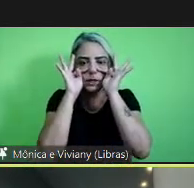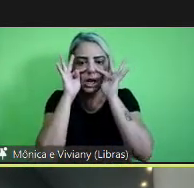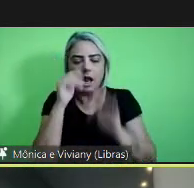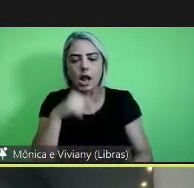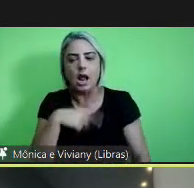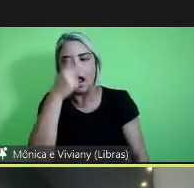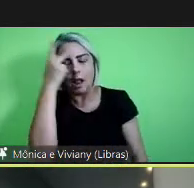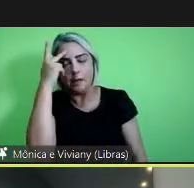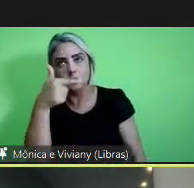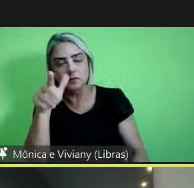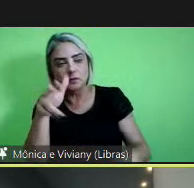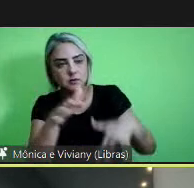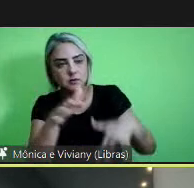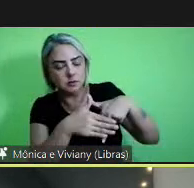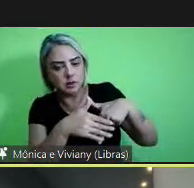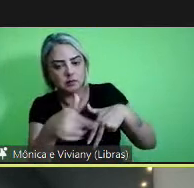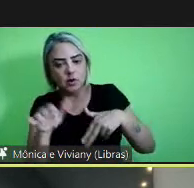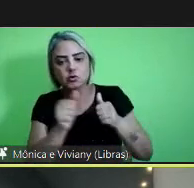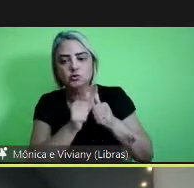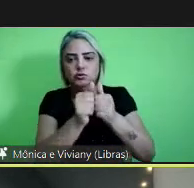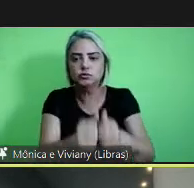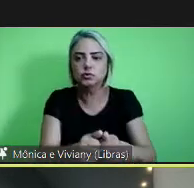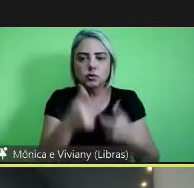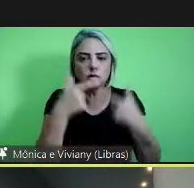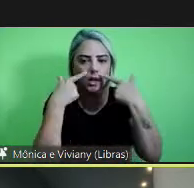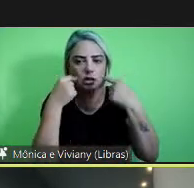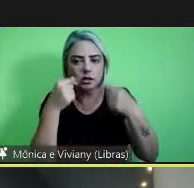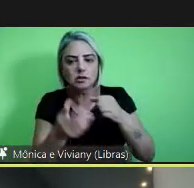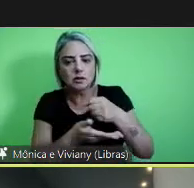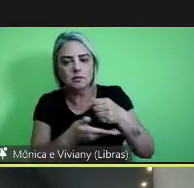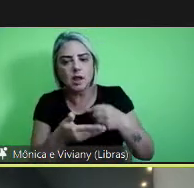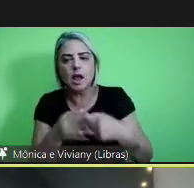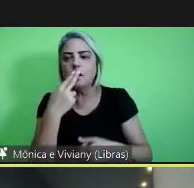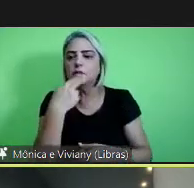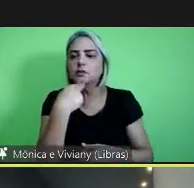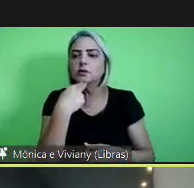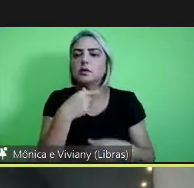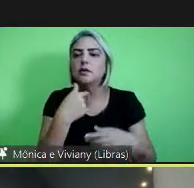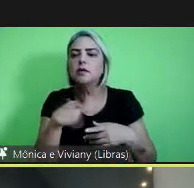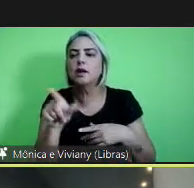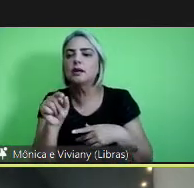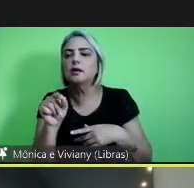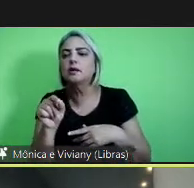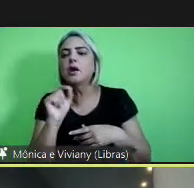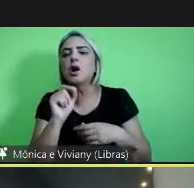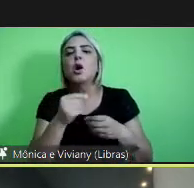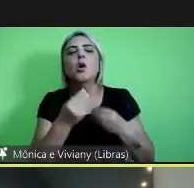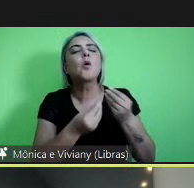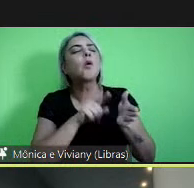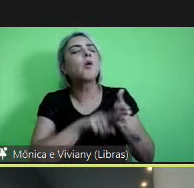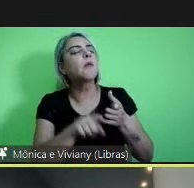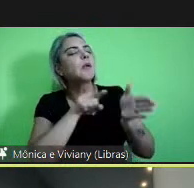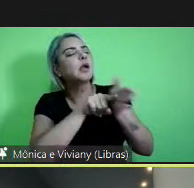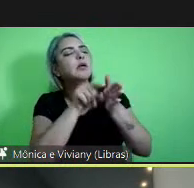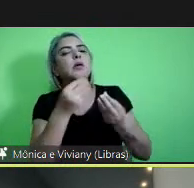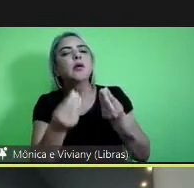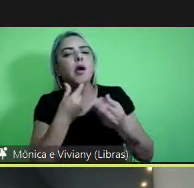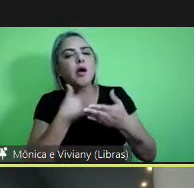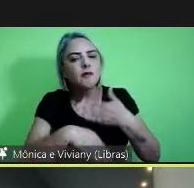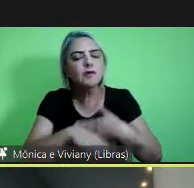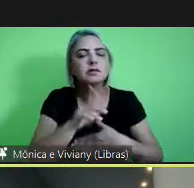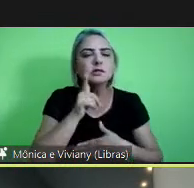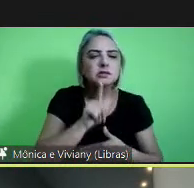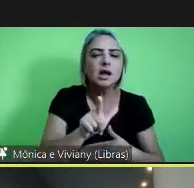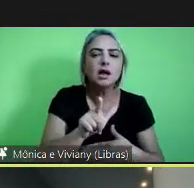surprised to know that the patient had a follow-up with in the primary healthcare and